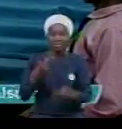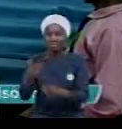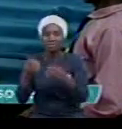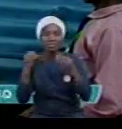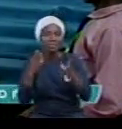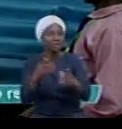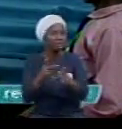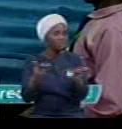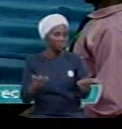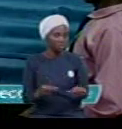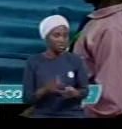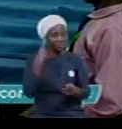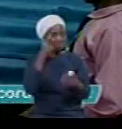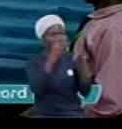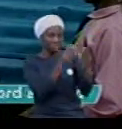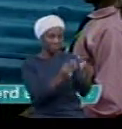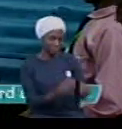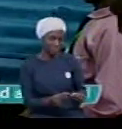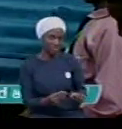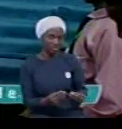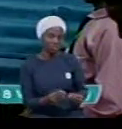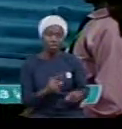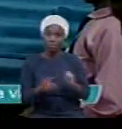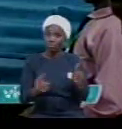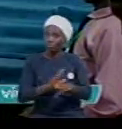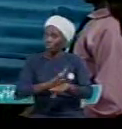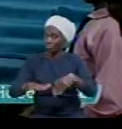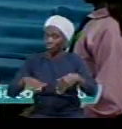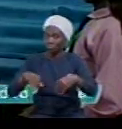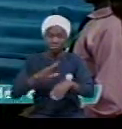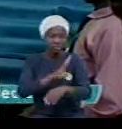to any fake prophet, but she has been to